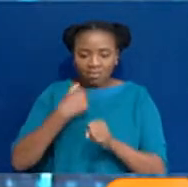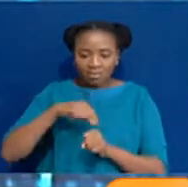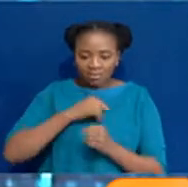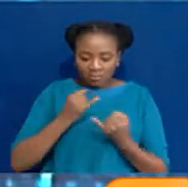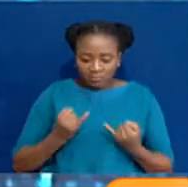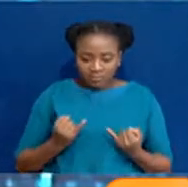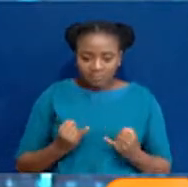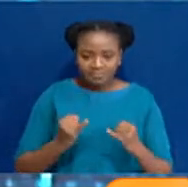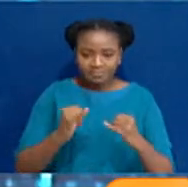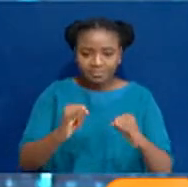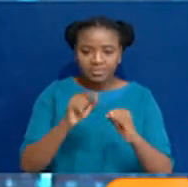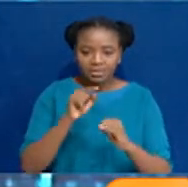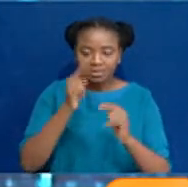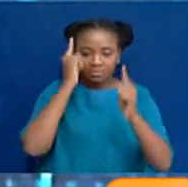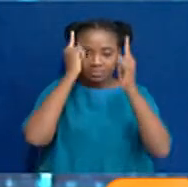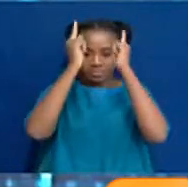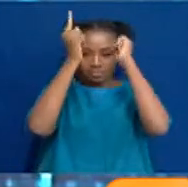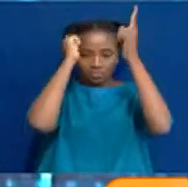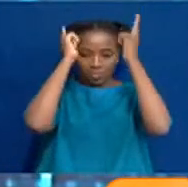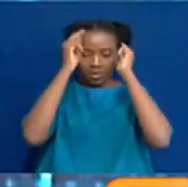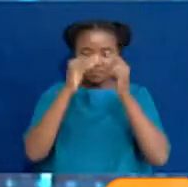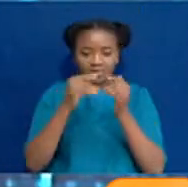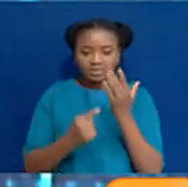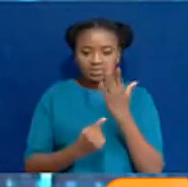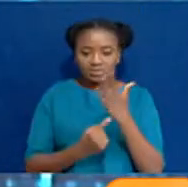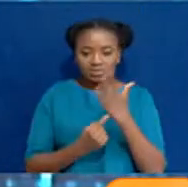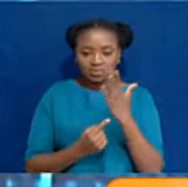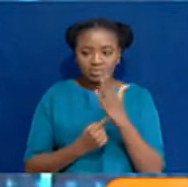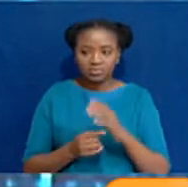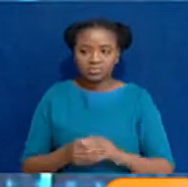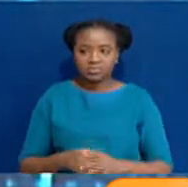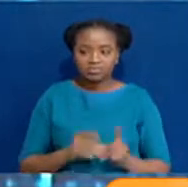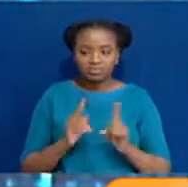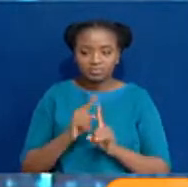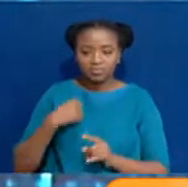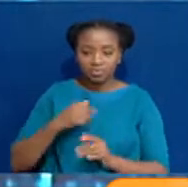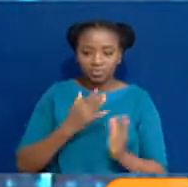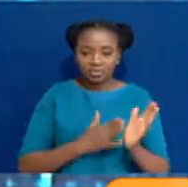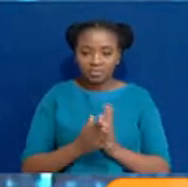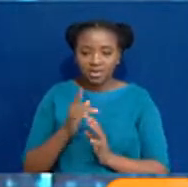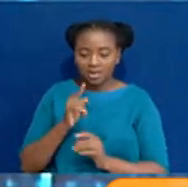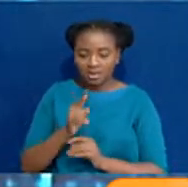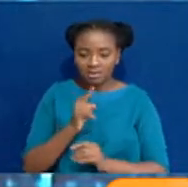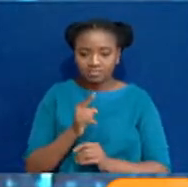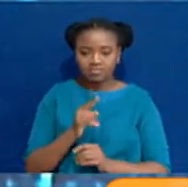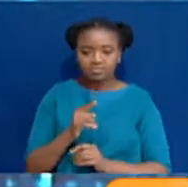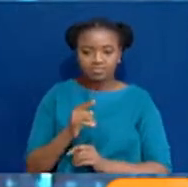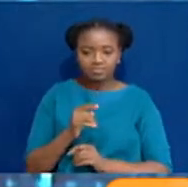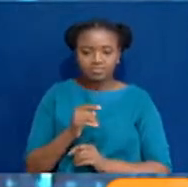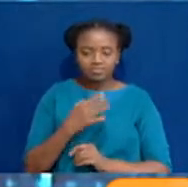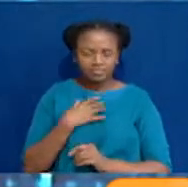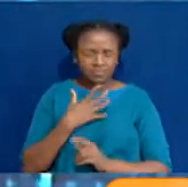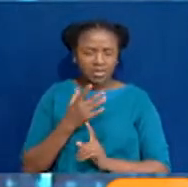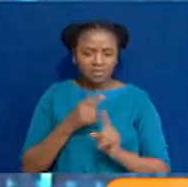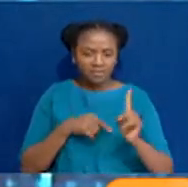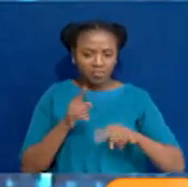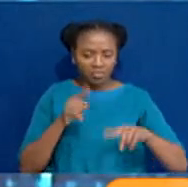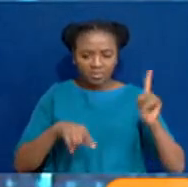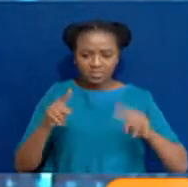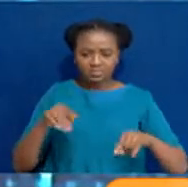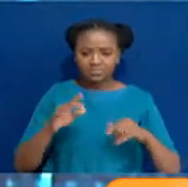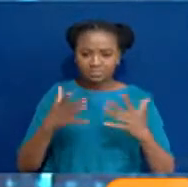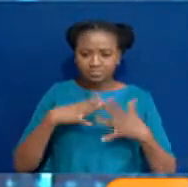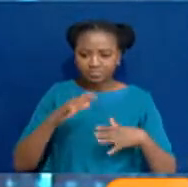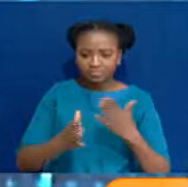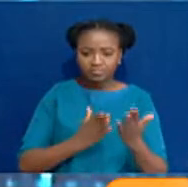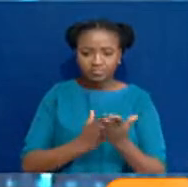this Wi-Fi deployment en masse. Okay. And we are going to do this through competitive bidding again. We'll open it up to all the players. Okay. Yeah.